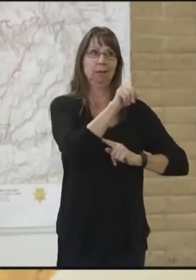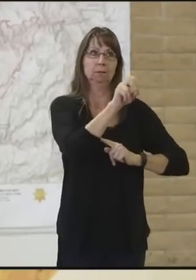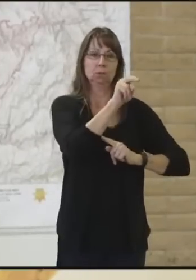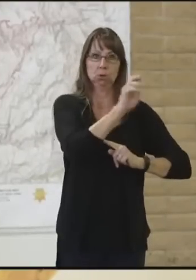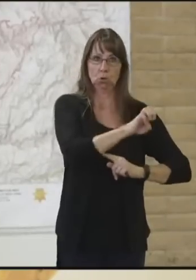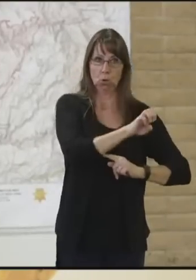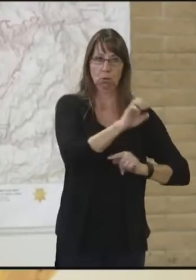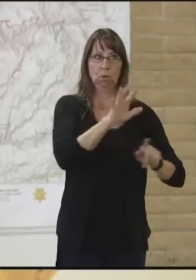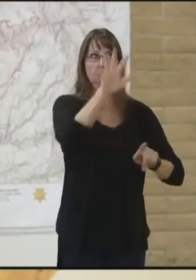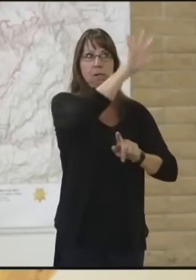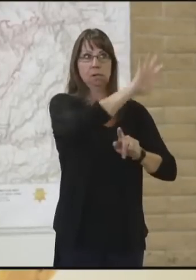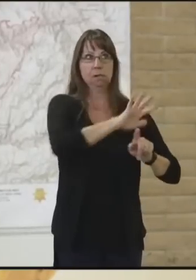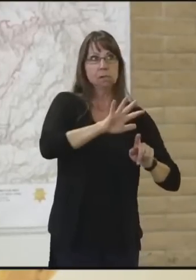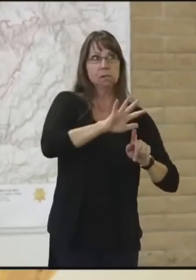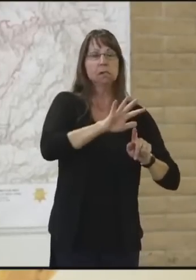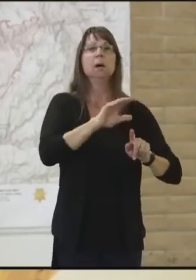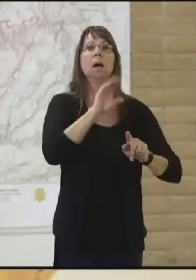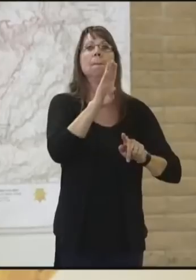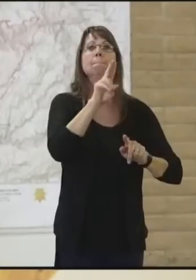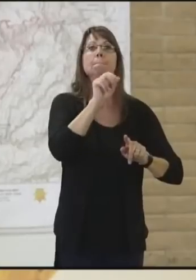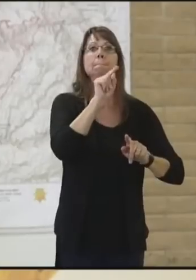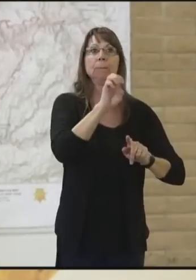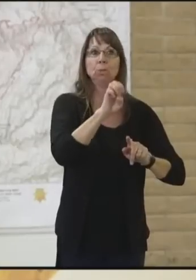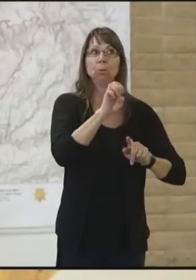fire that lies in Butte County,